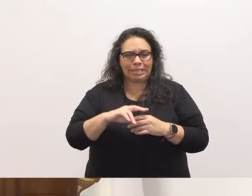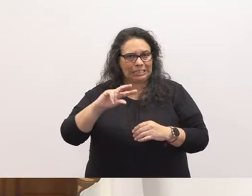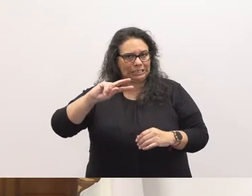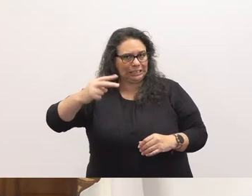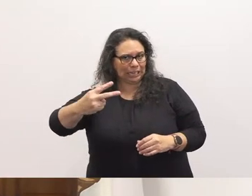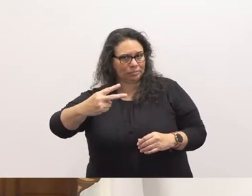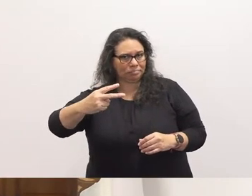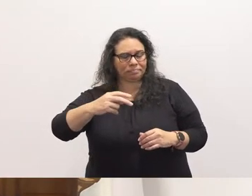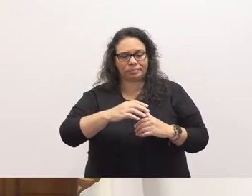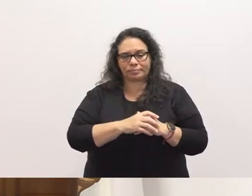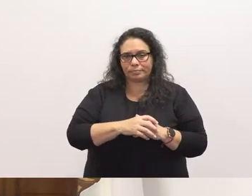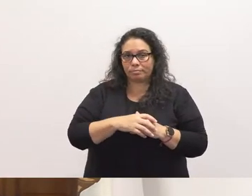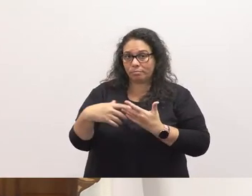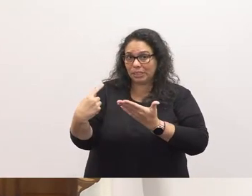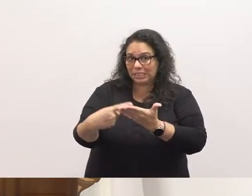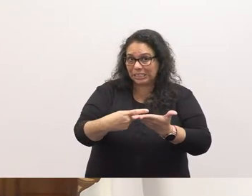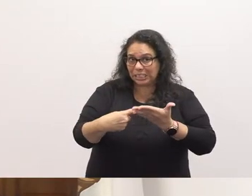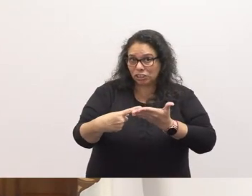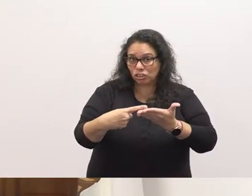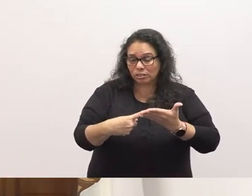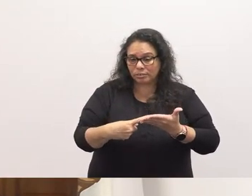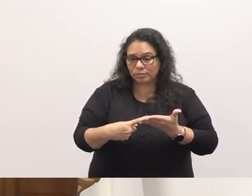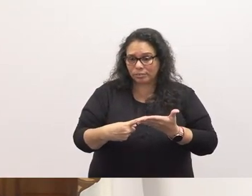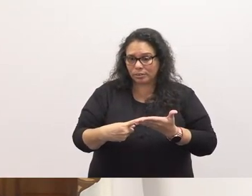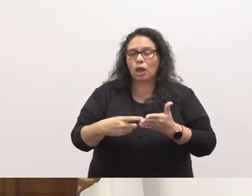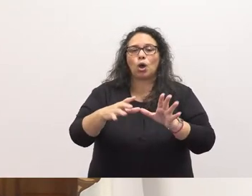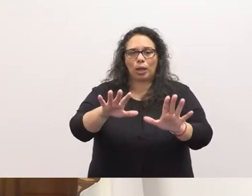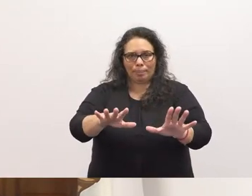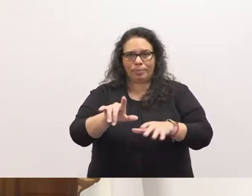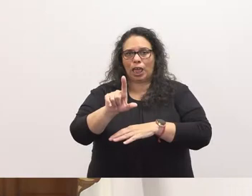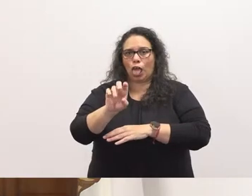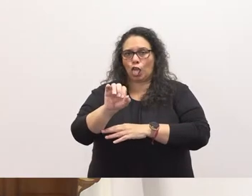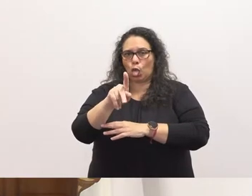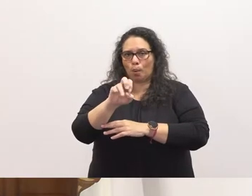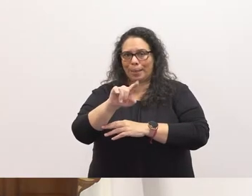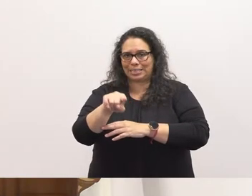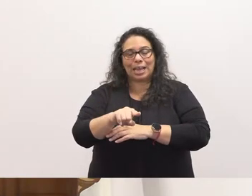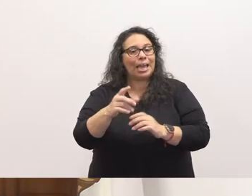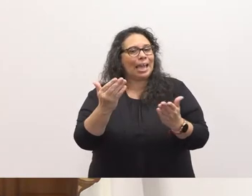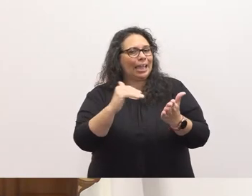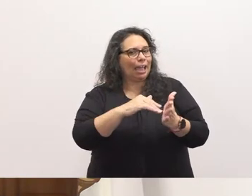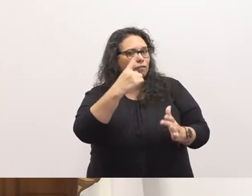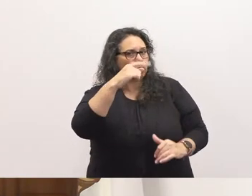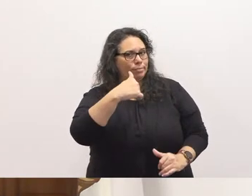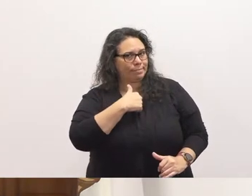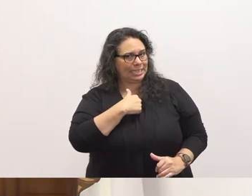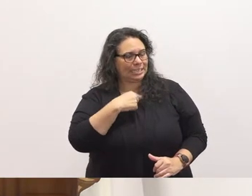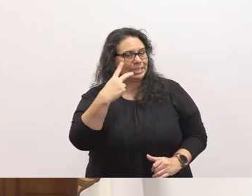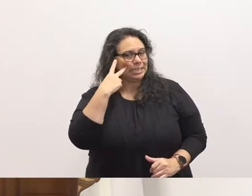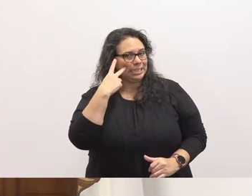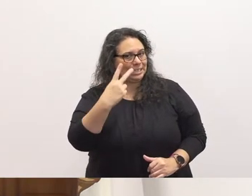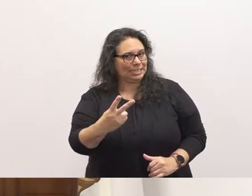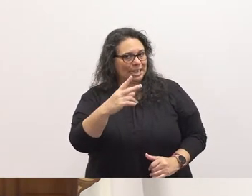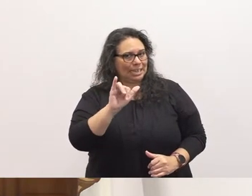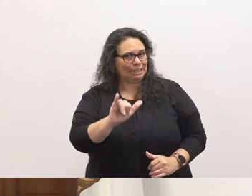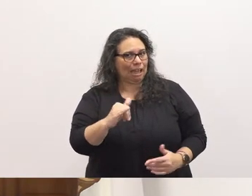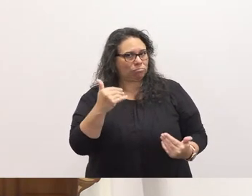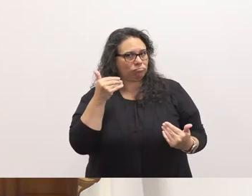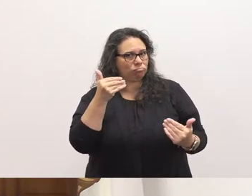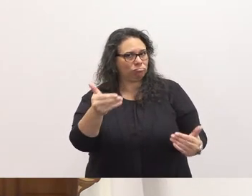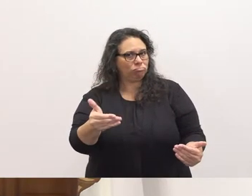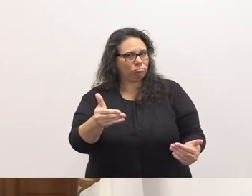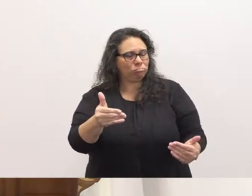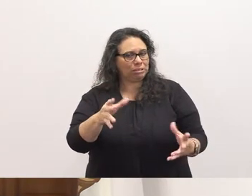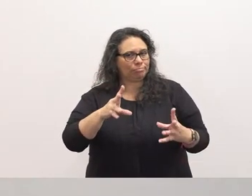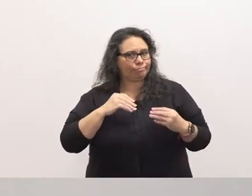Second. Discussion. Ms. Lopez? Again, for me, as I see that we're moving to